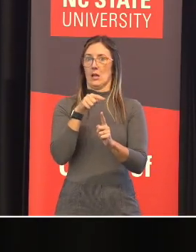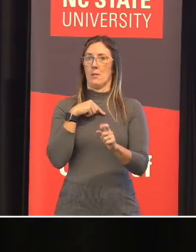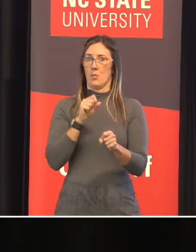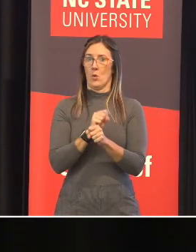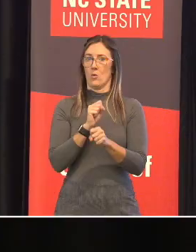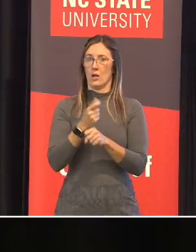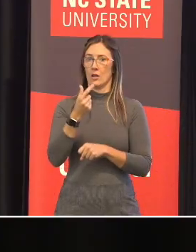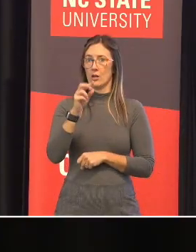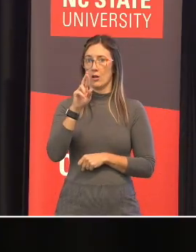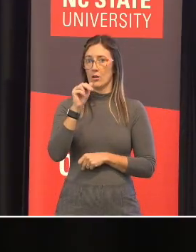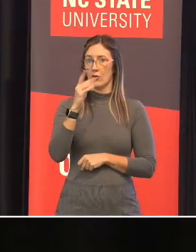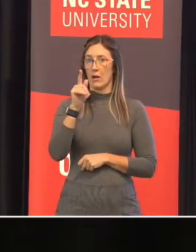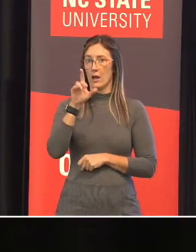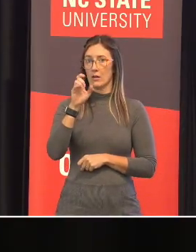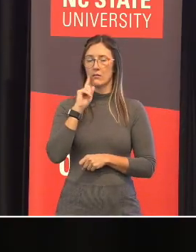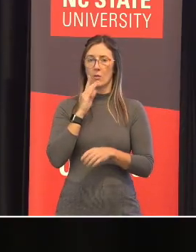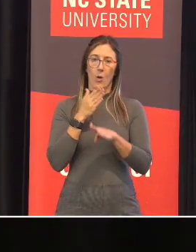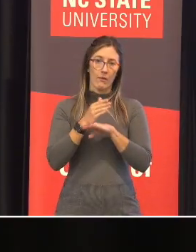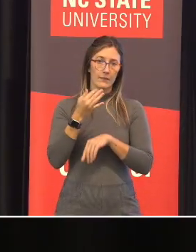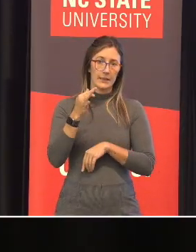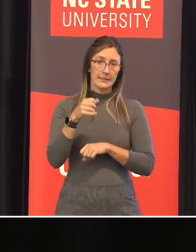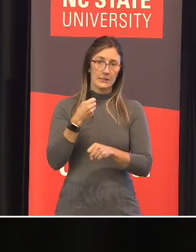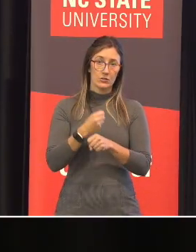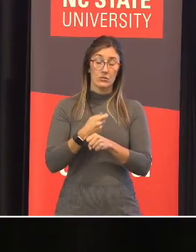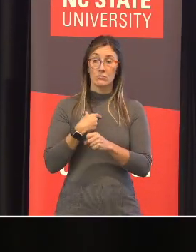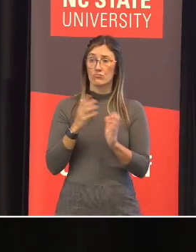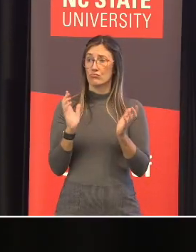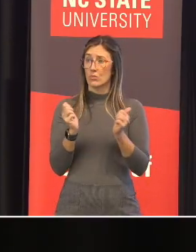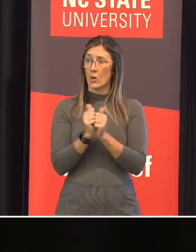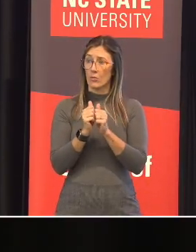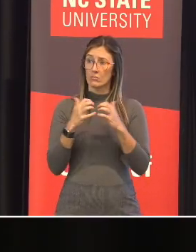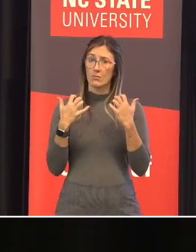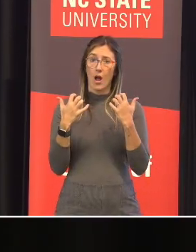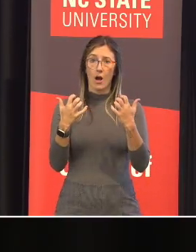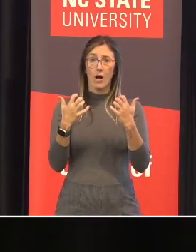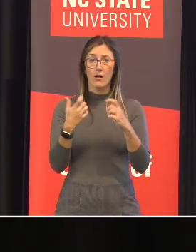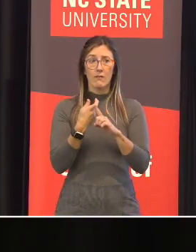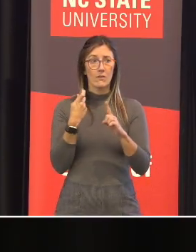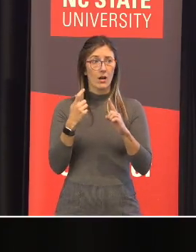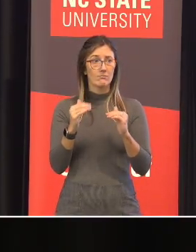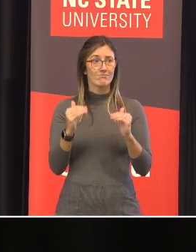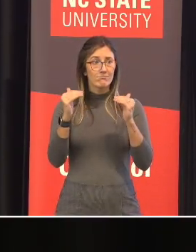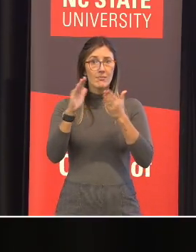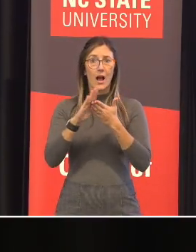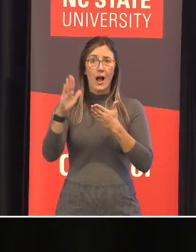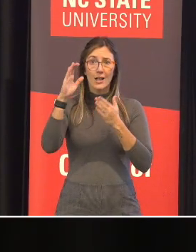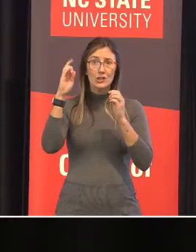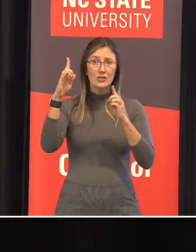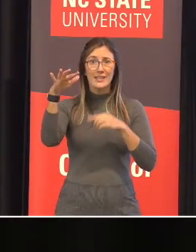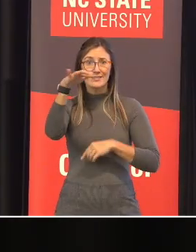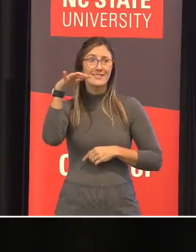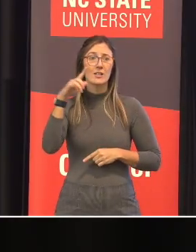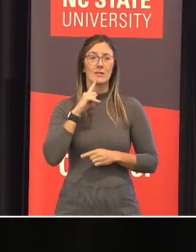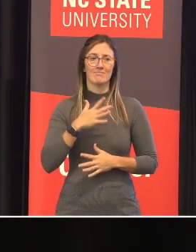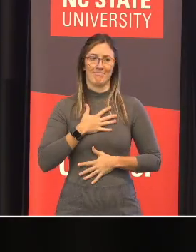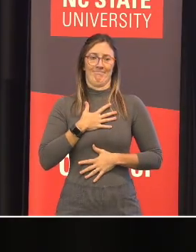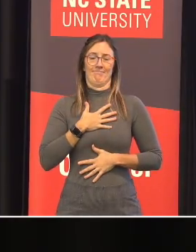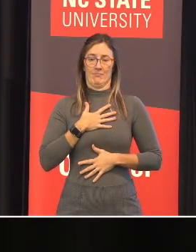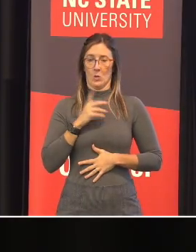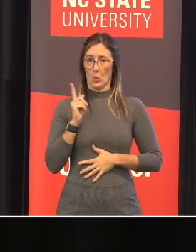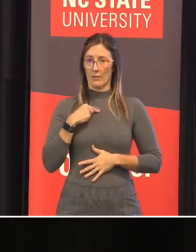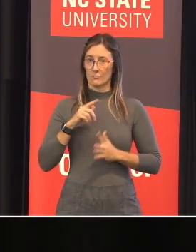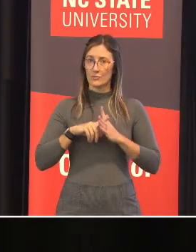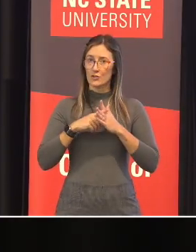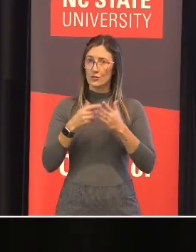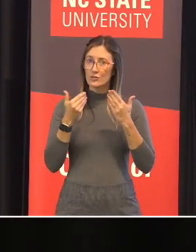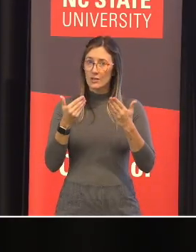years now. So when I get to speak to higher ed audiences, it makes my heart happy. This is where I started. I